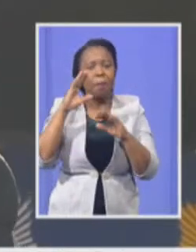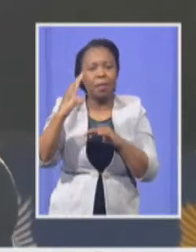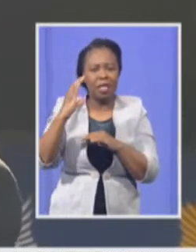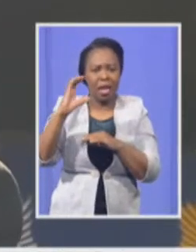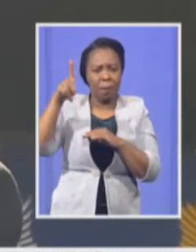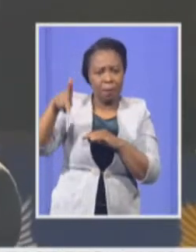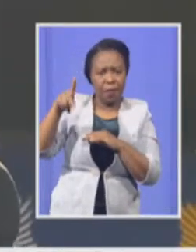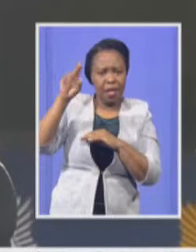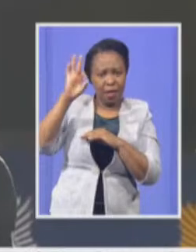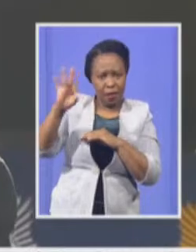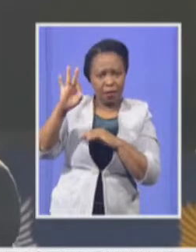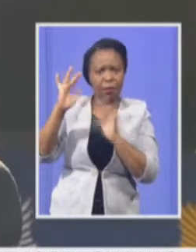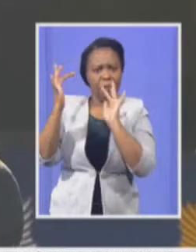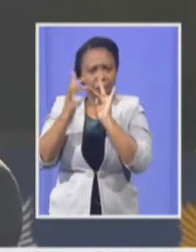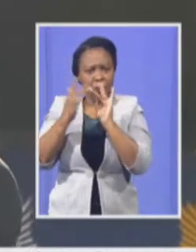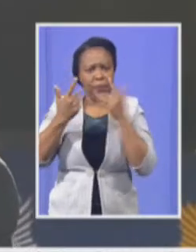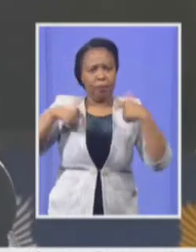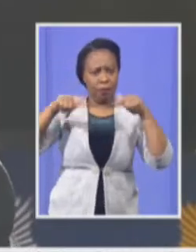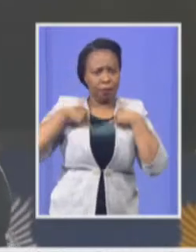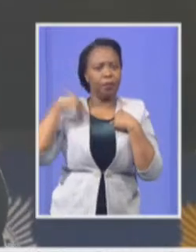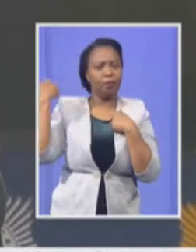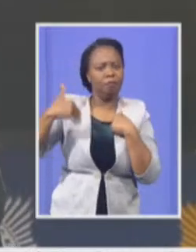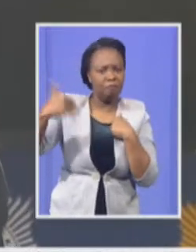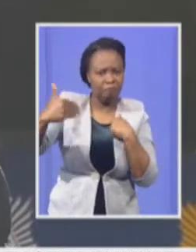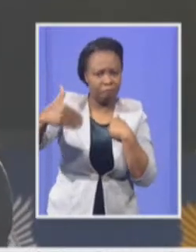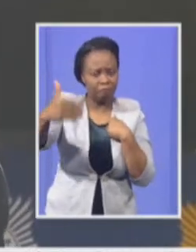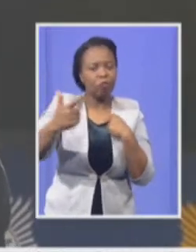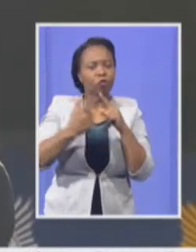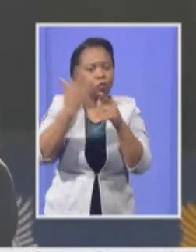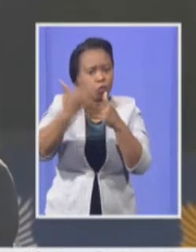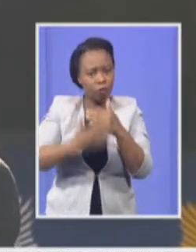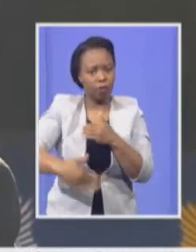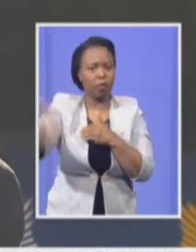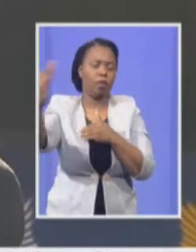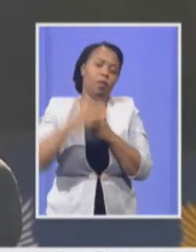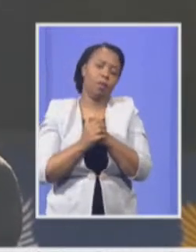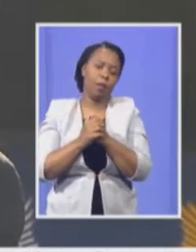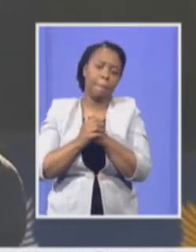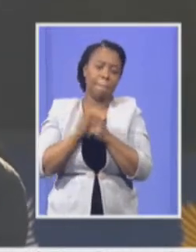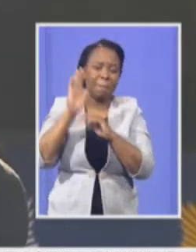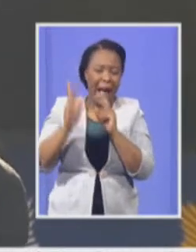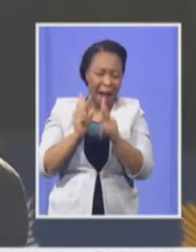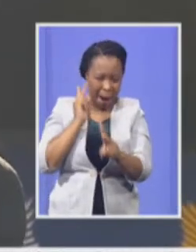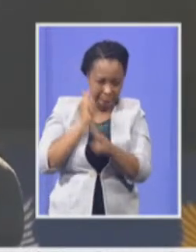ukuthi baxhumane nathi njalo ukuya phakathi bese ngikwazi lokubheka